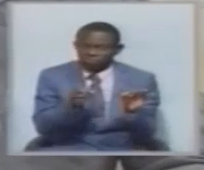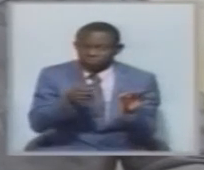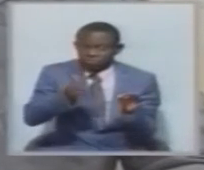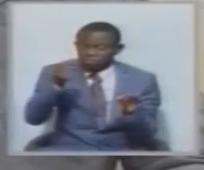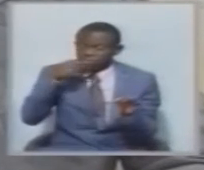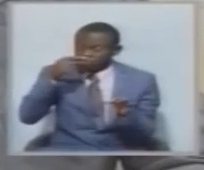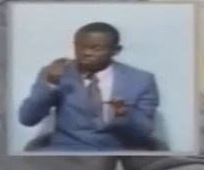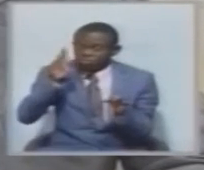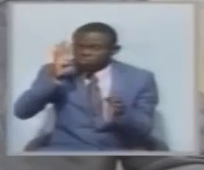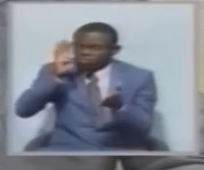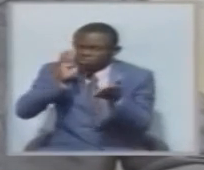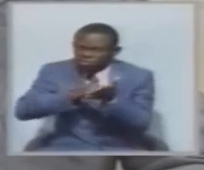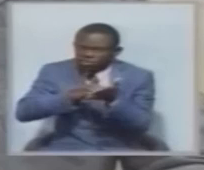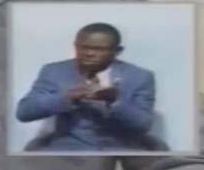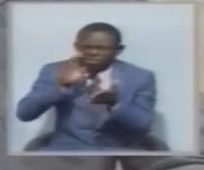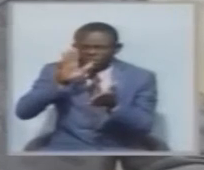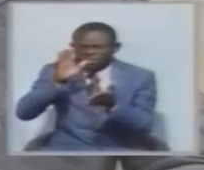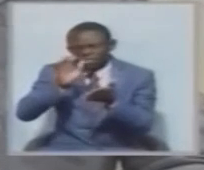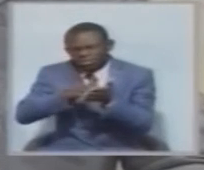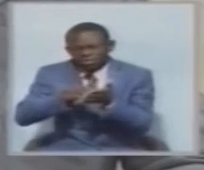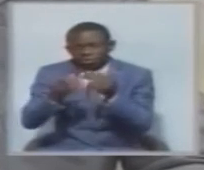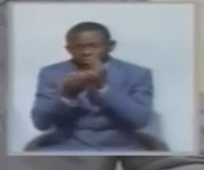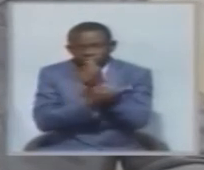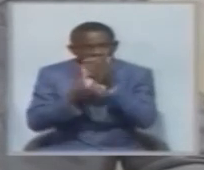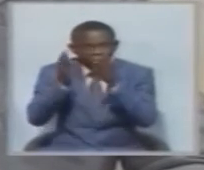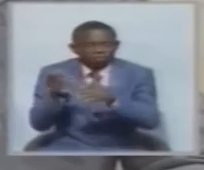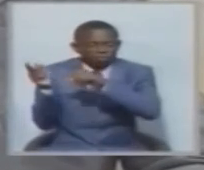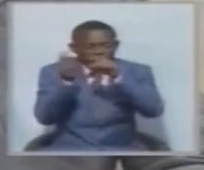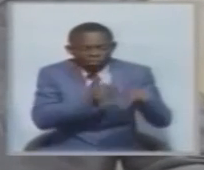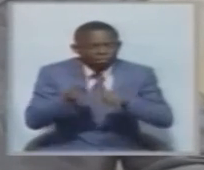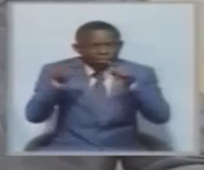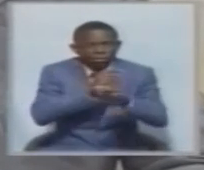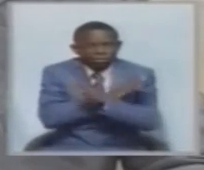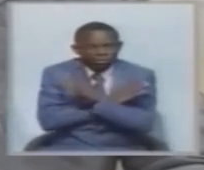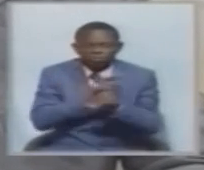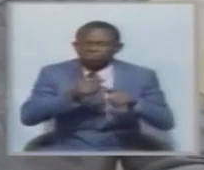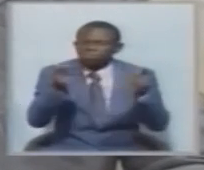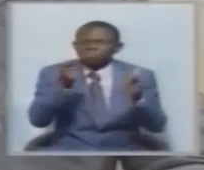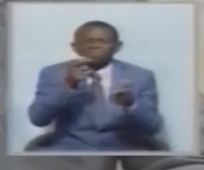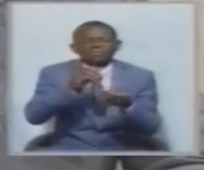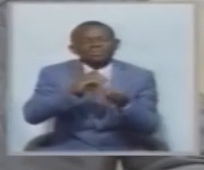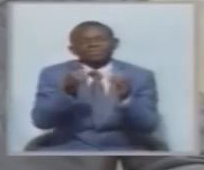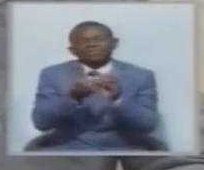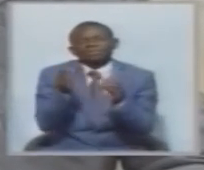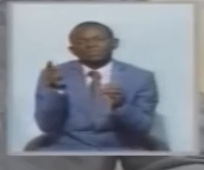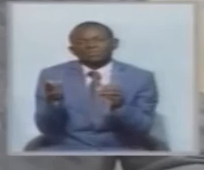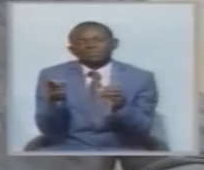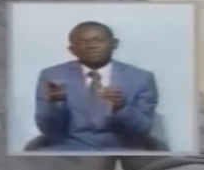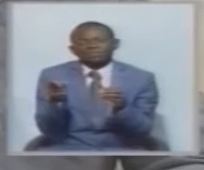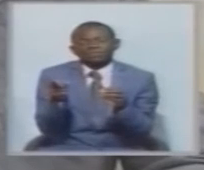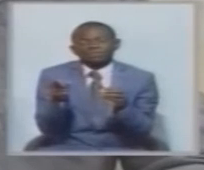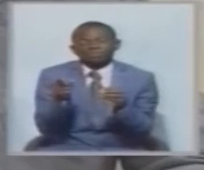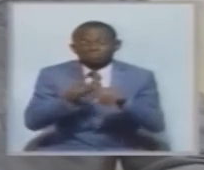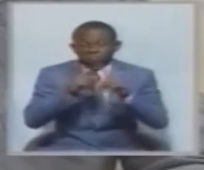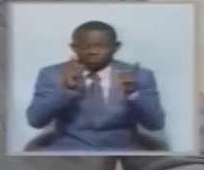5,000. I mean, it's a big number of foreigners coming into Zambia. So that means they've done an assessment that Zambia is